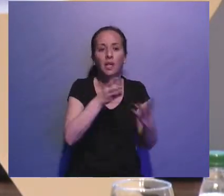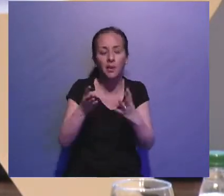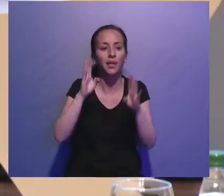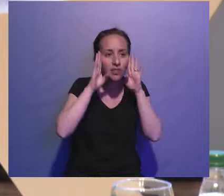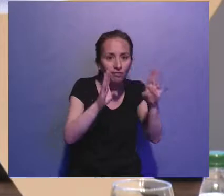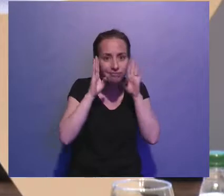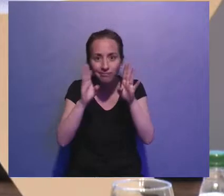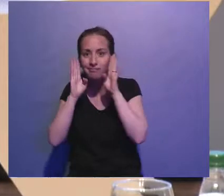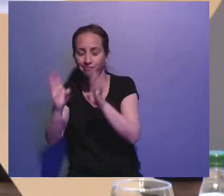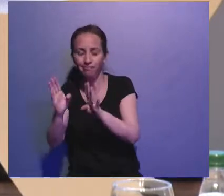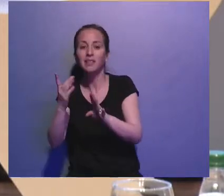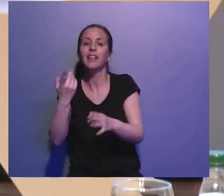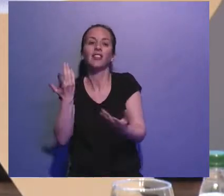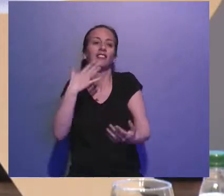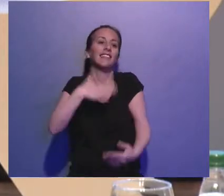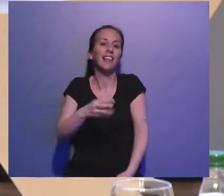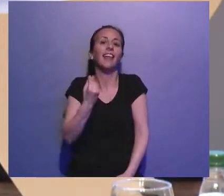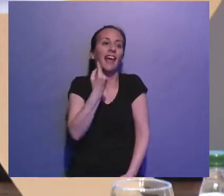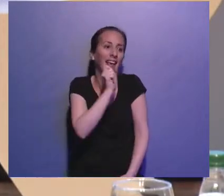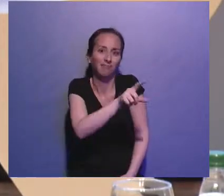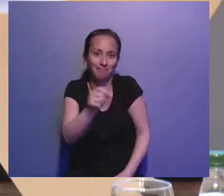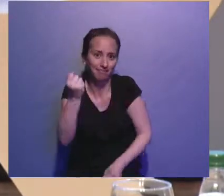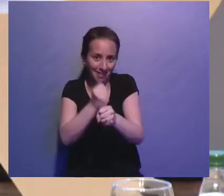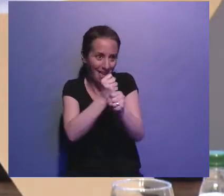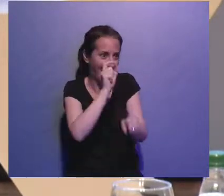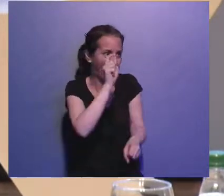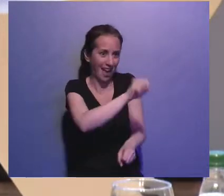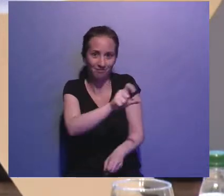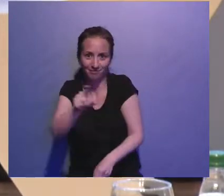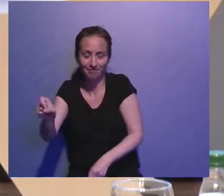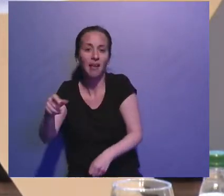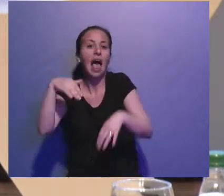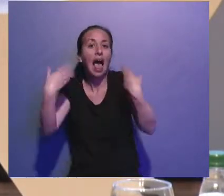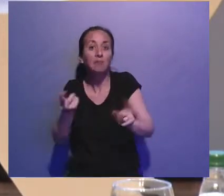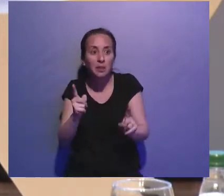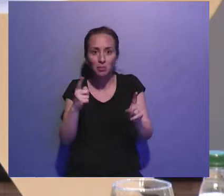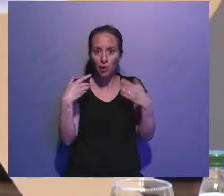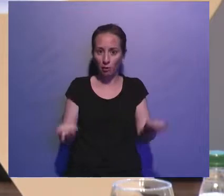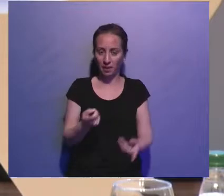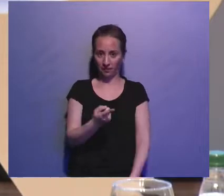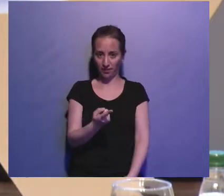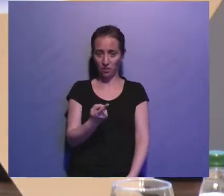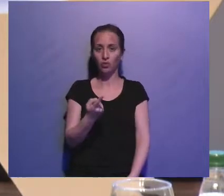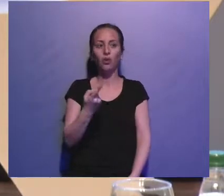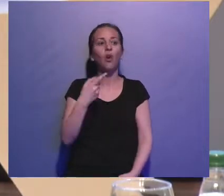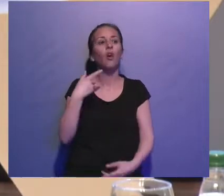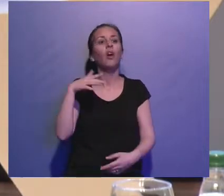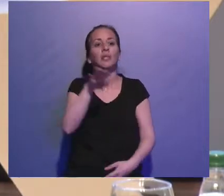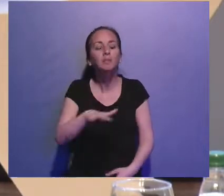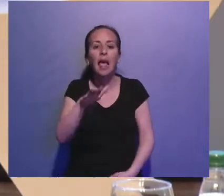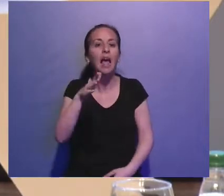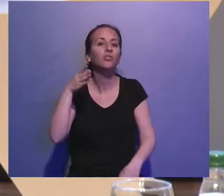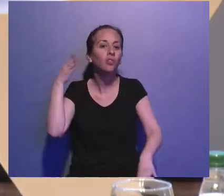in cities use those strengths to their advantage. It makes sense for them to go into physical spaces and start meeting residents where they